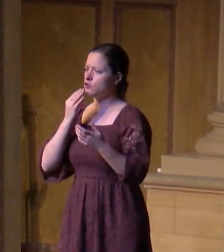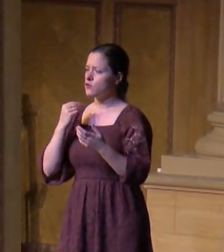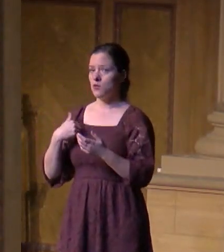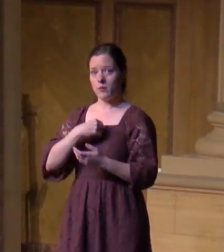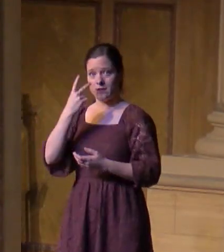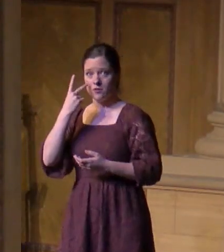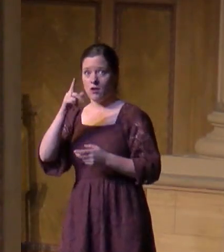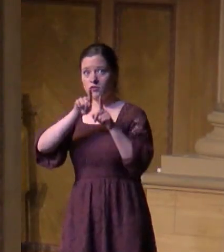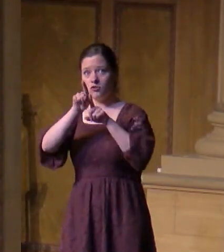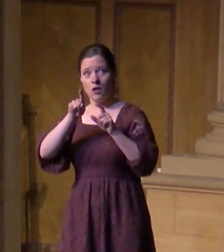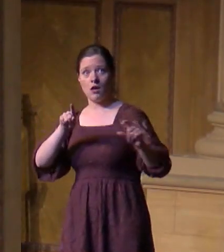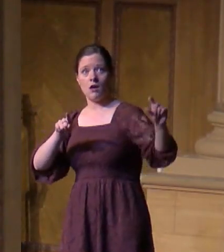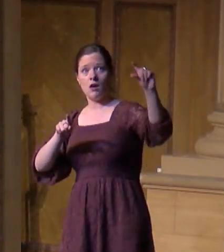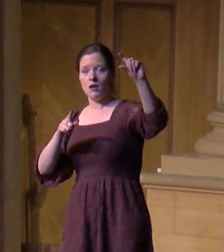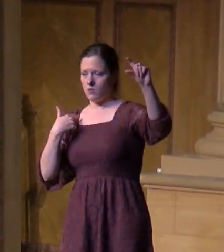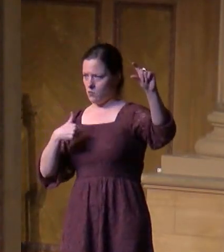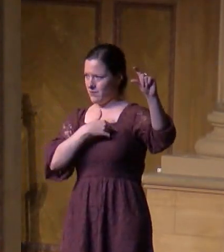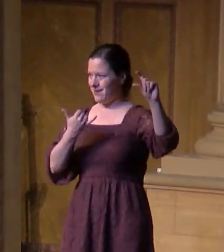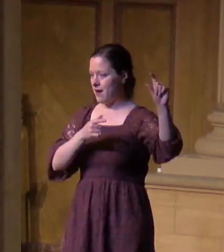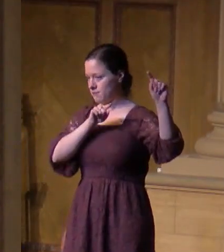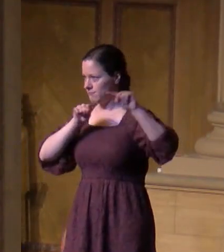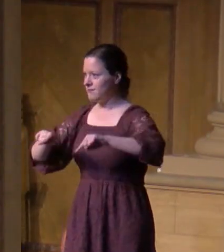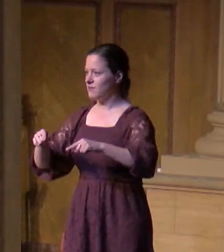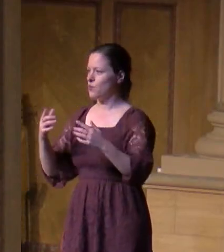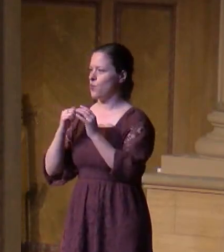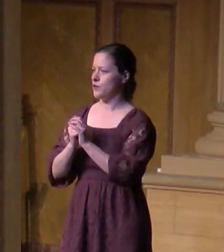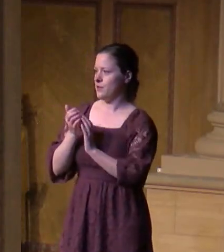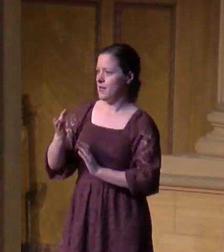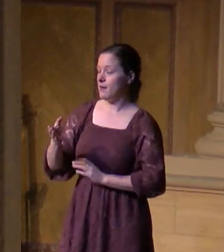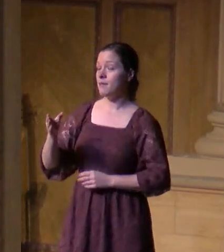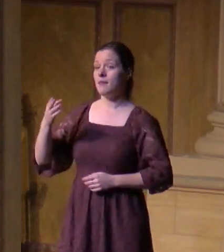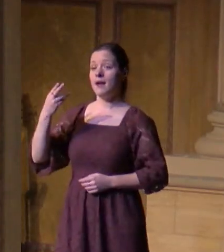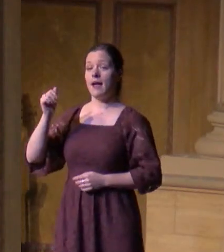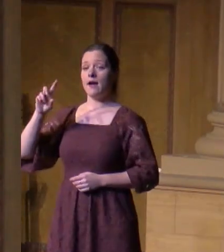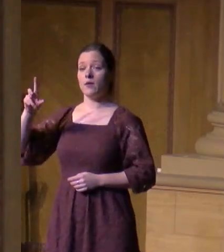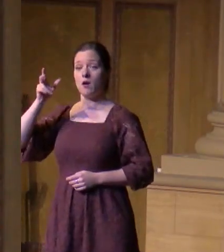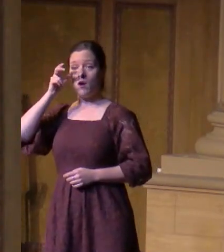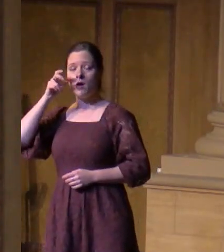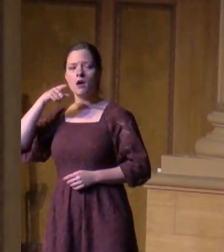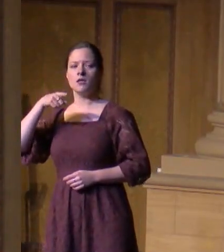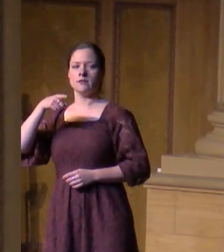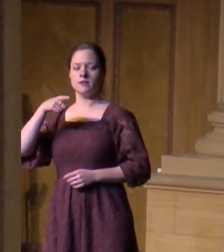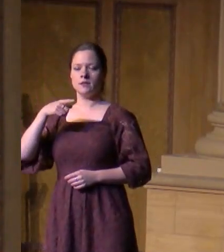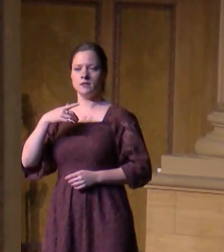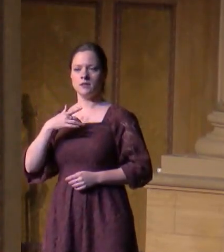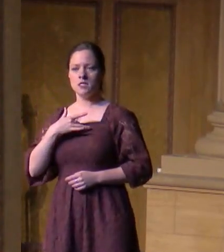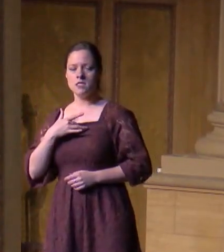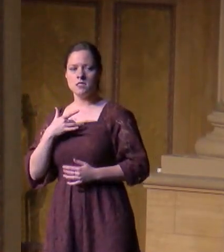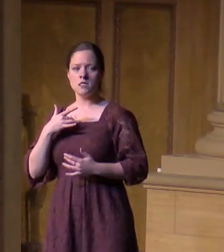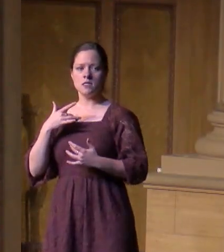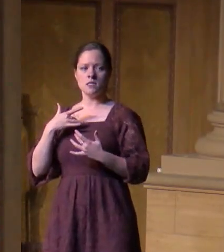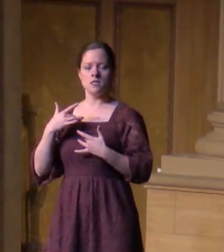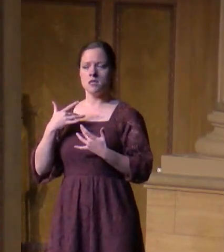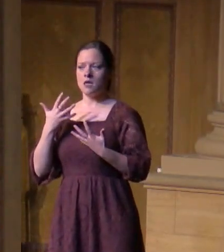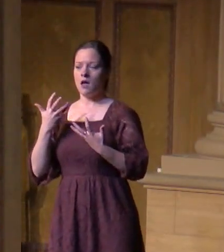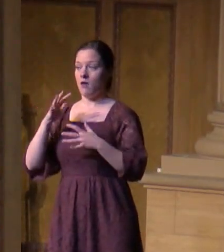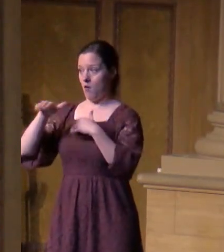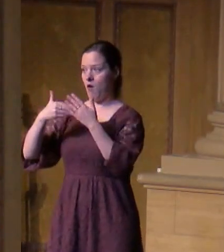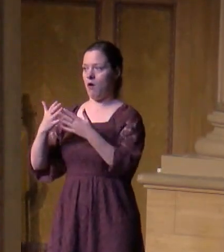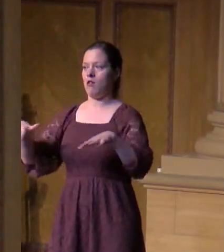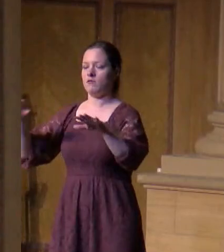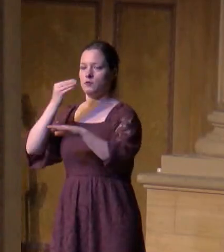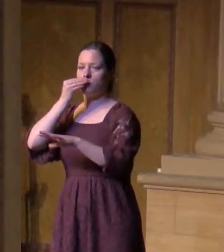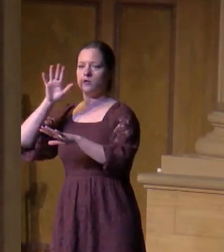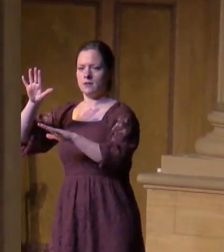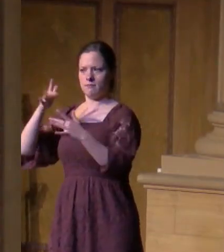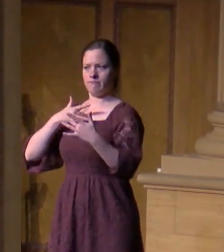his star when it rose and have come to worship him when Herod the king heard this he was troubled and all Jerusalem with him and assembling